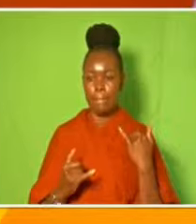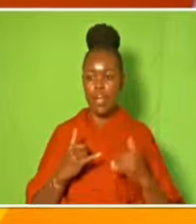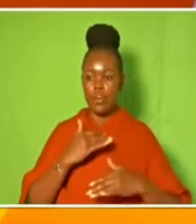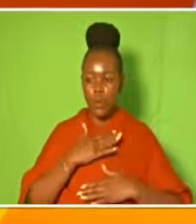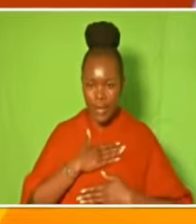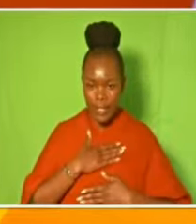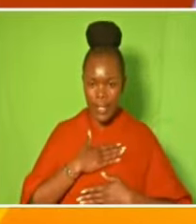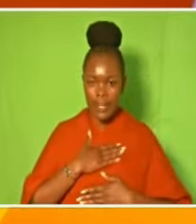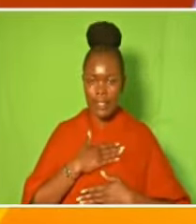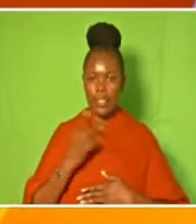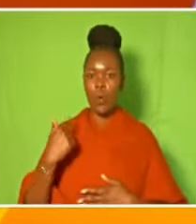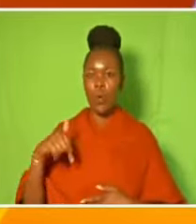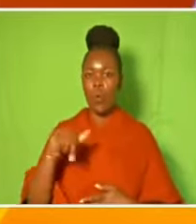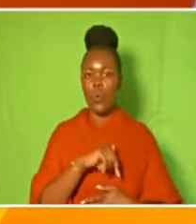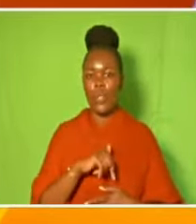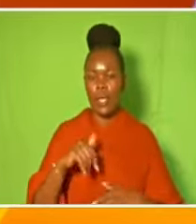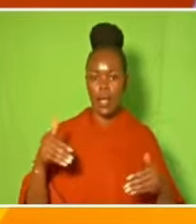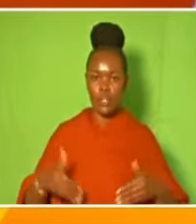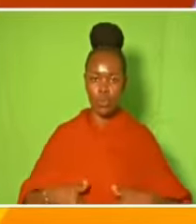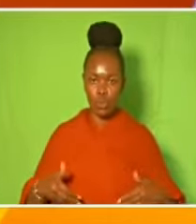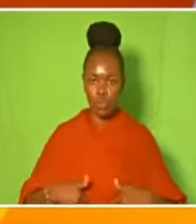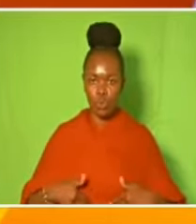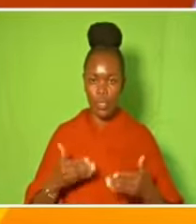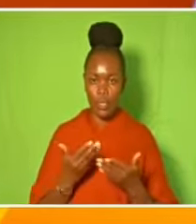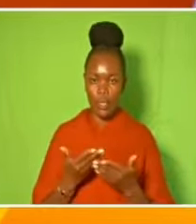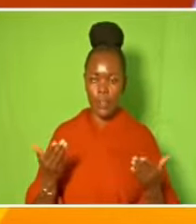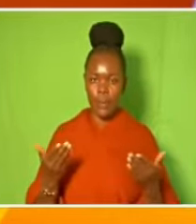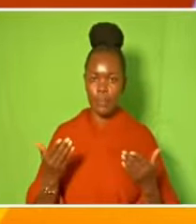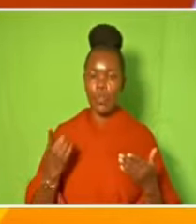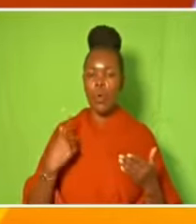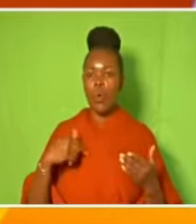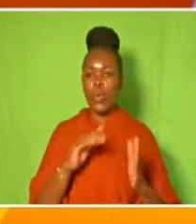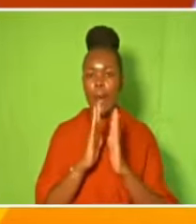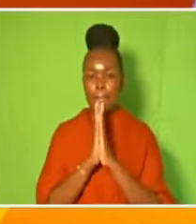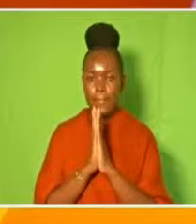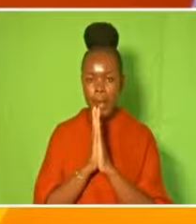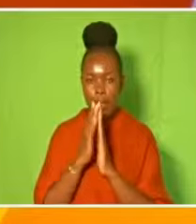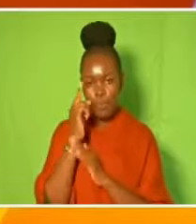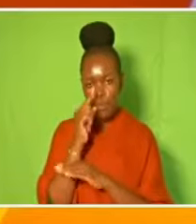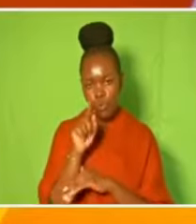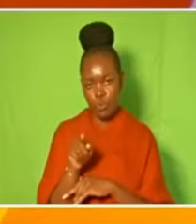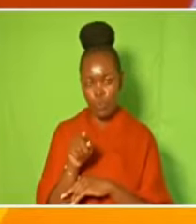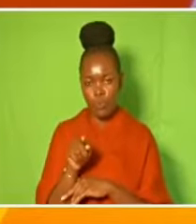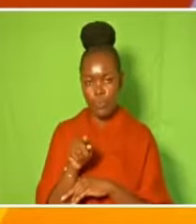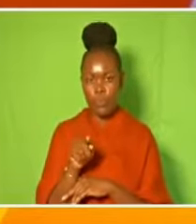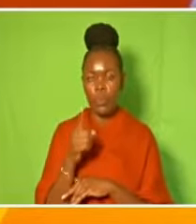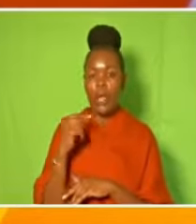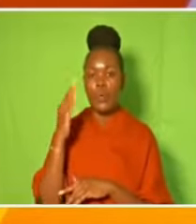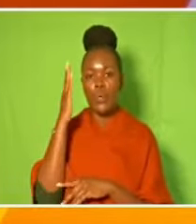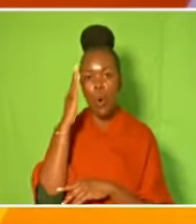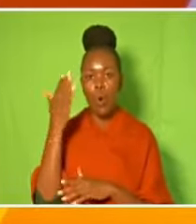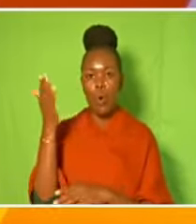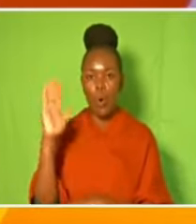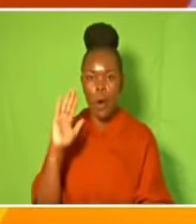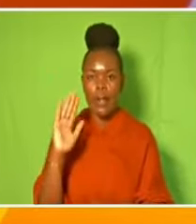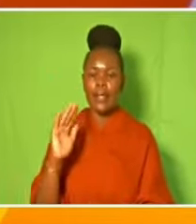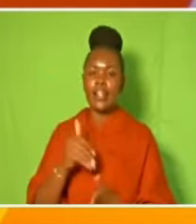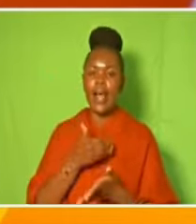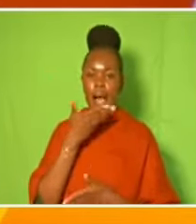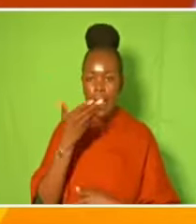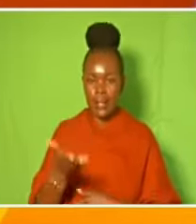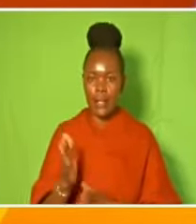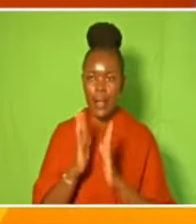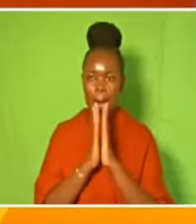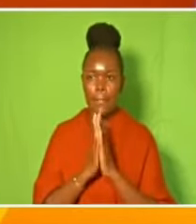Excellency, sisi kama vijana wako tunakuombea mema, na tunajua Mungu ameshajibu hayo